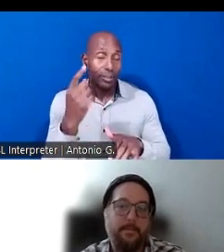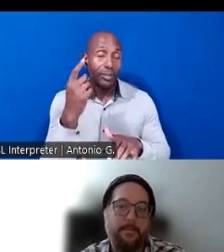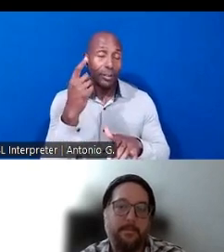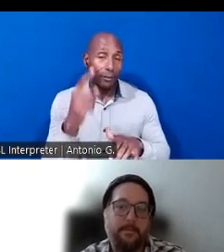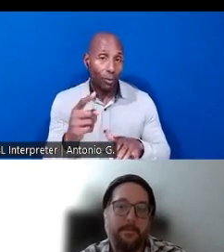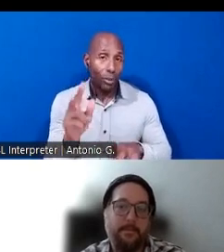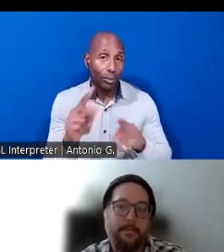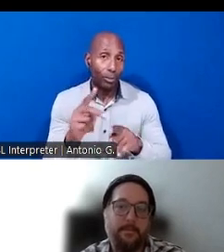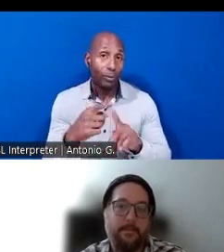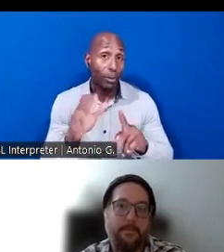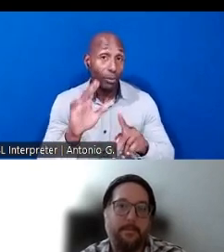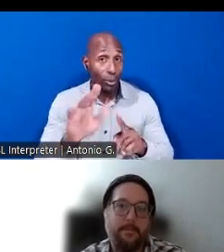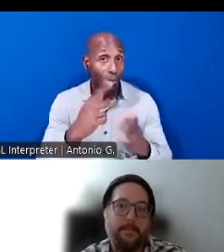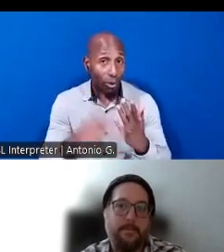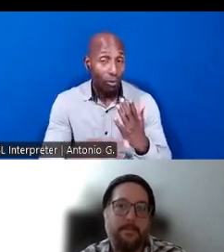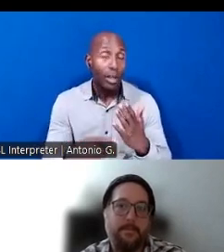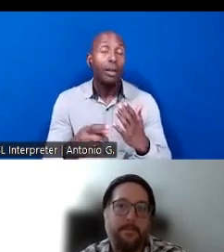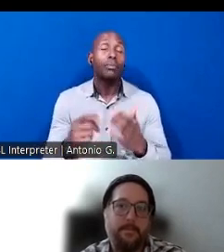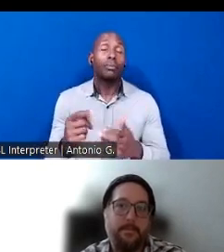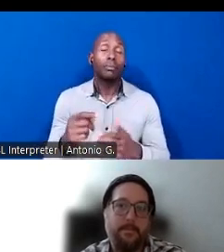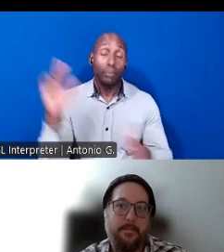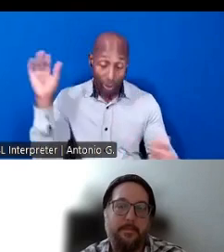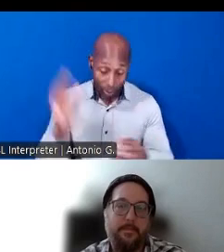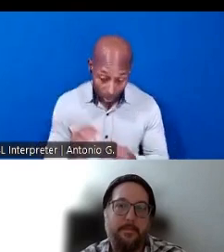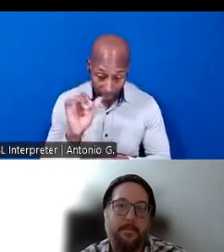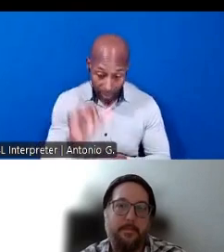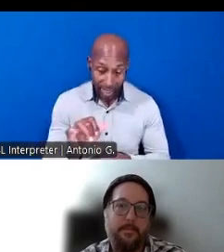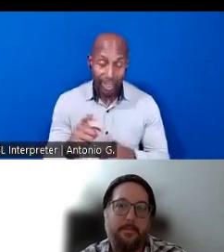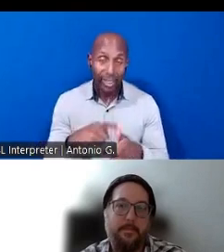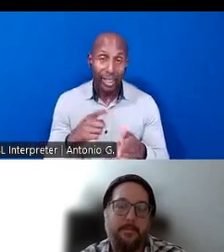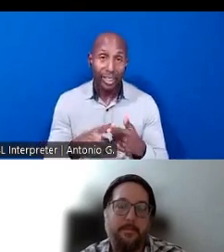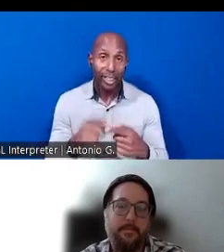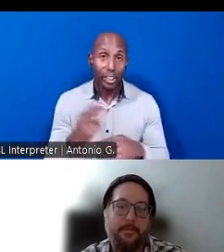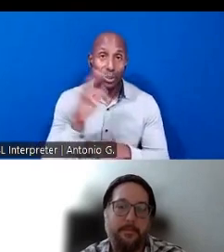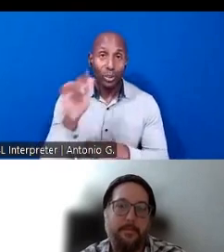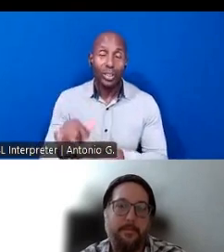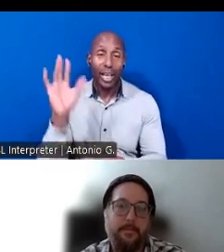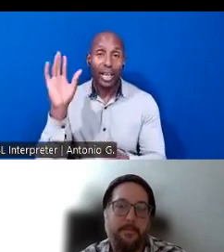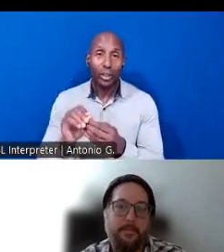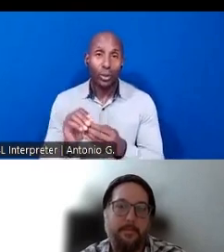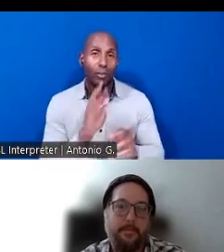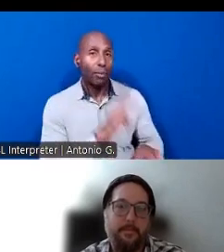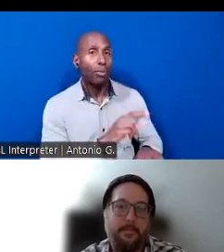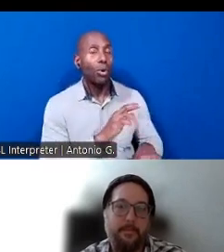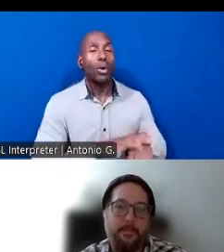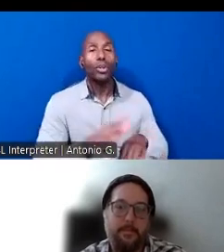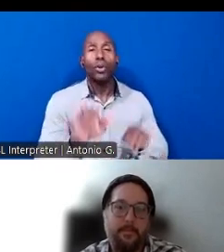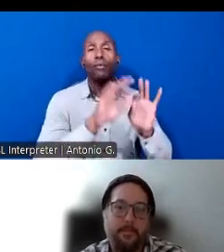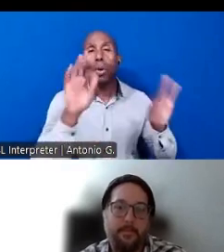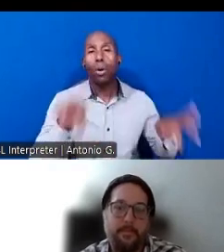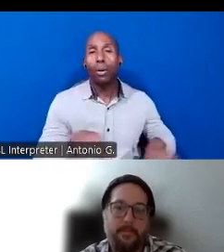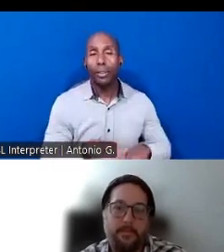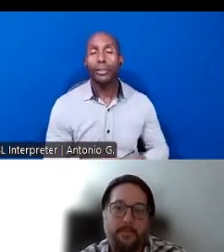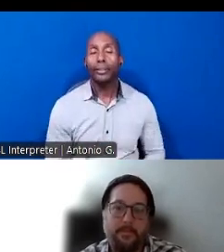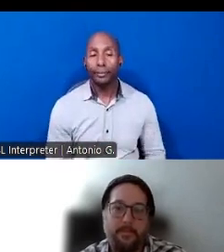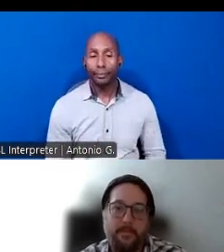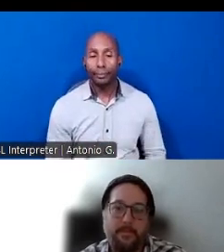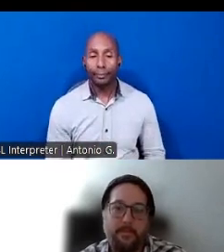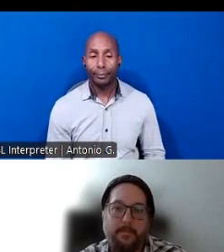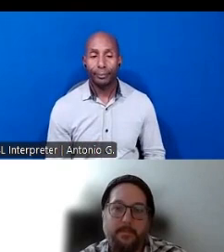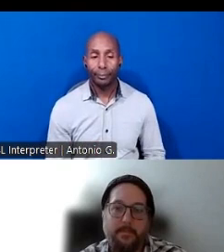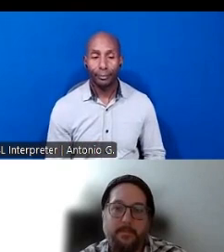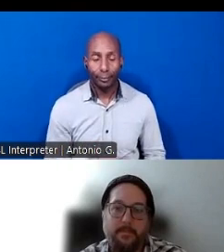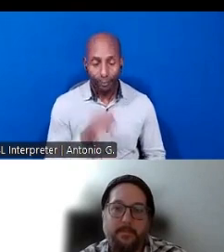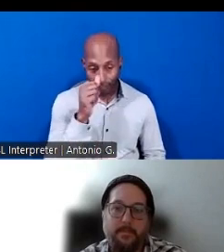your program and get a total, and then you would just take that total and report it on your form. The programs